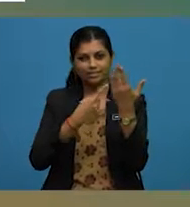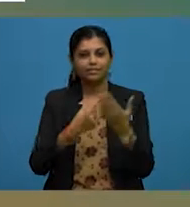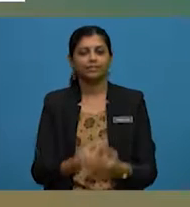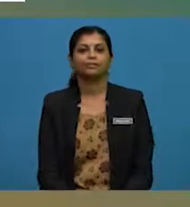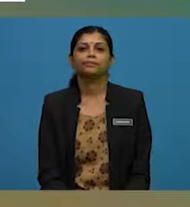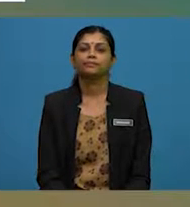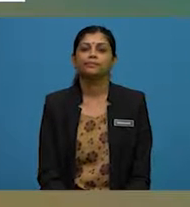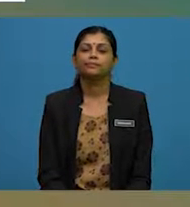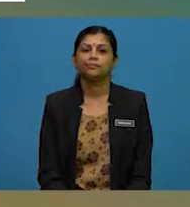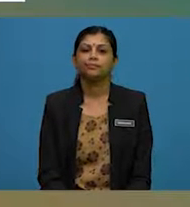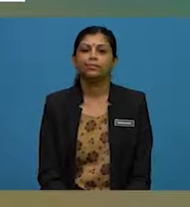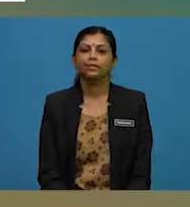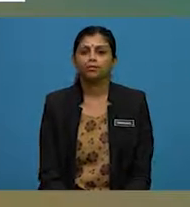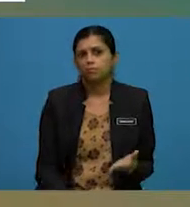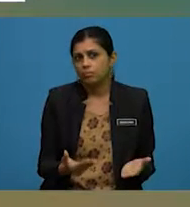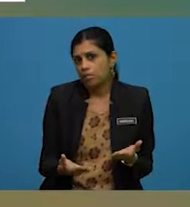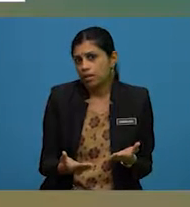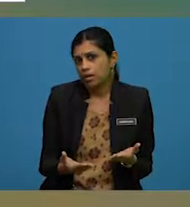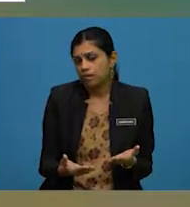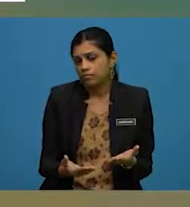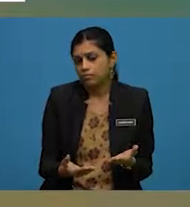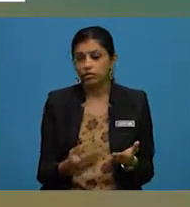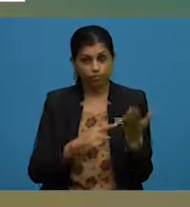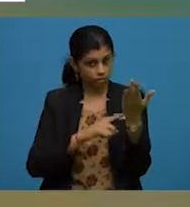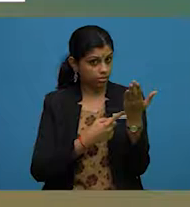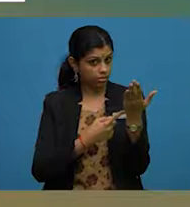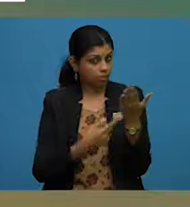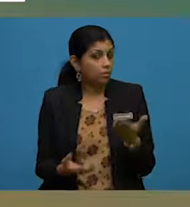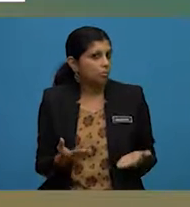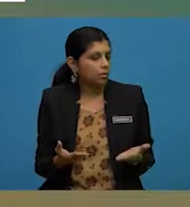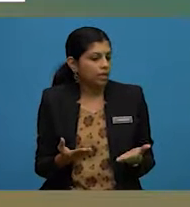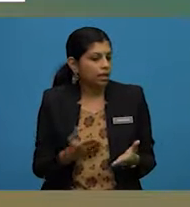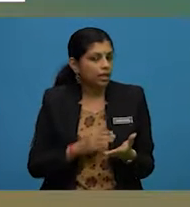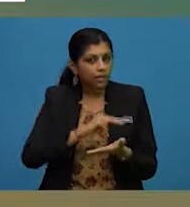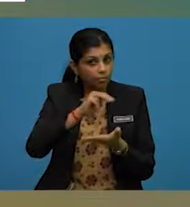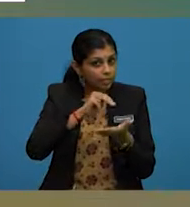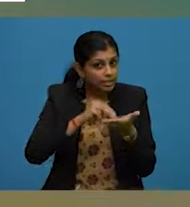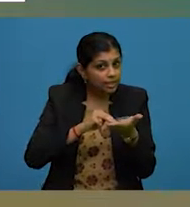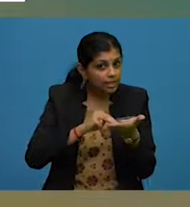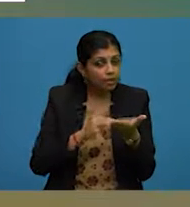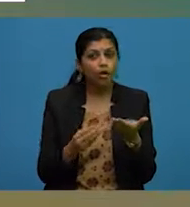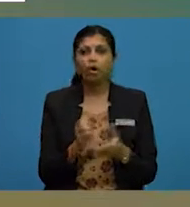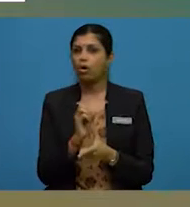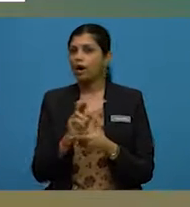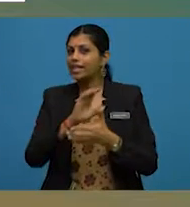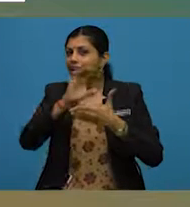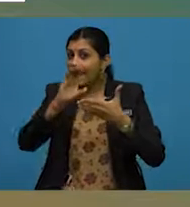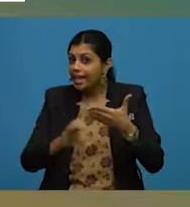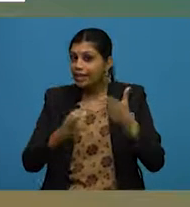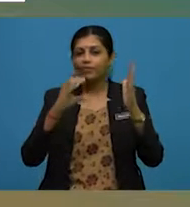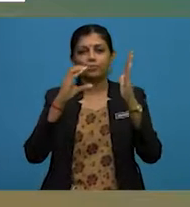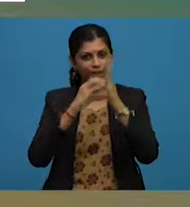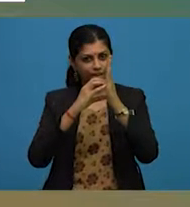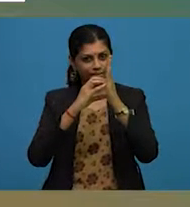the paragraph. It can be at the beginning, in the middle, or at the end of the